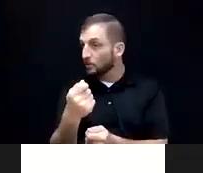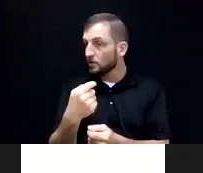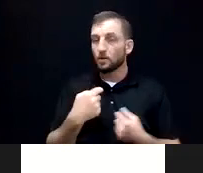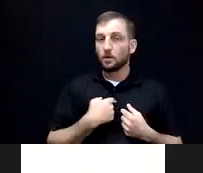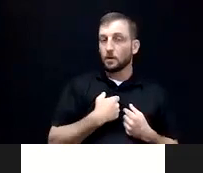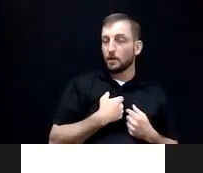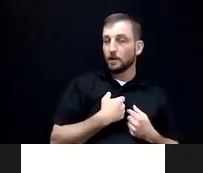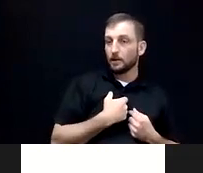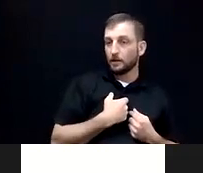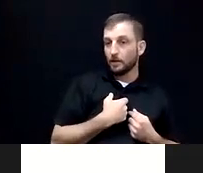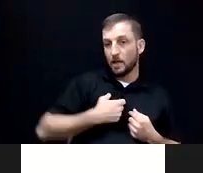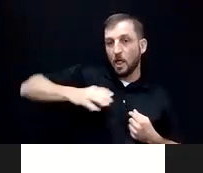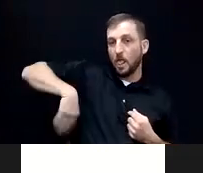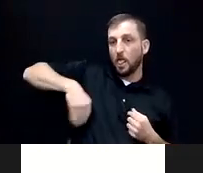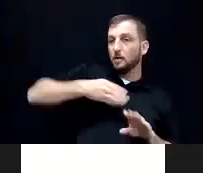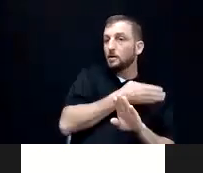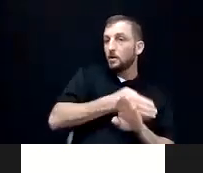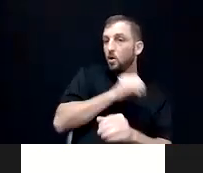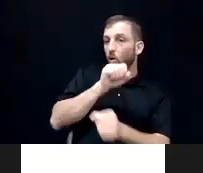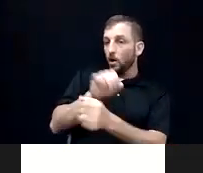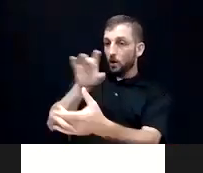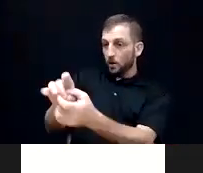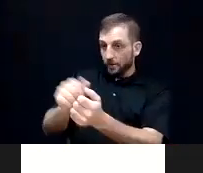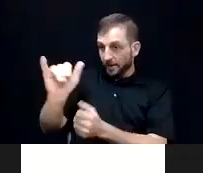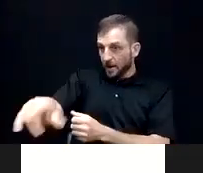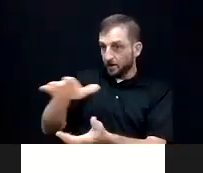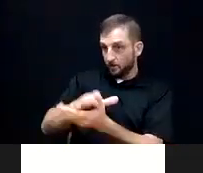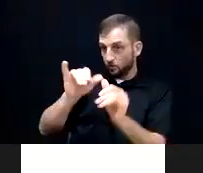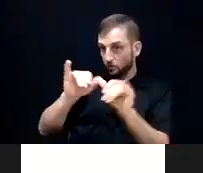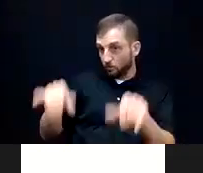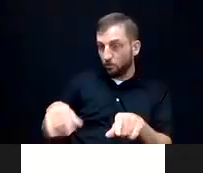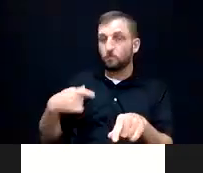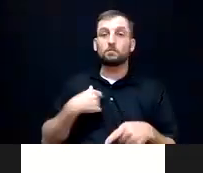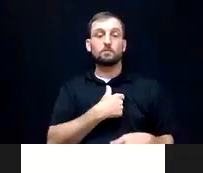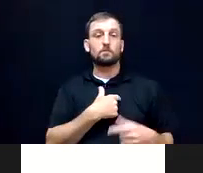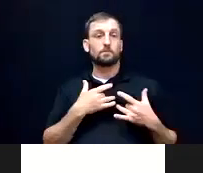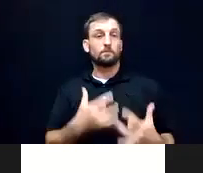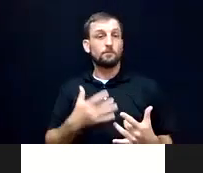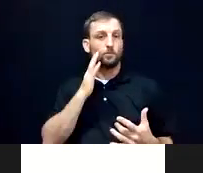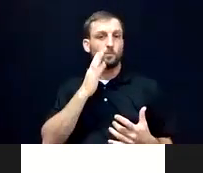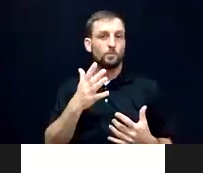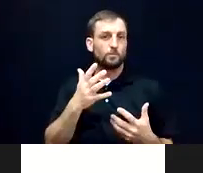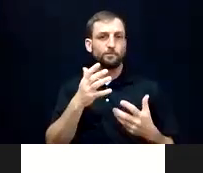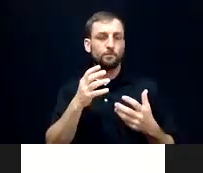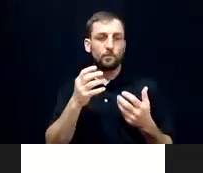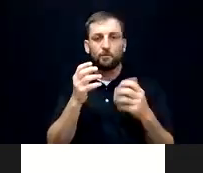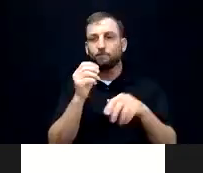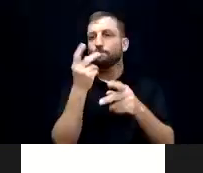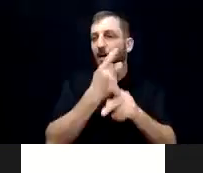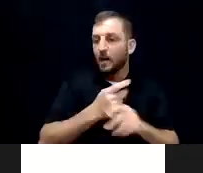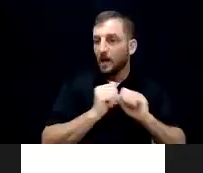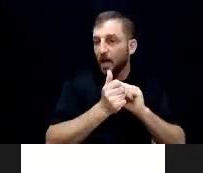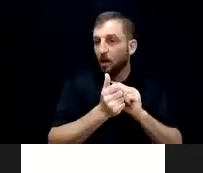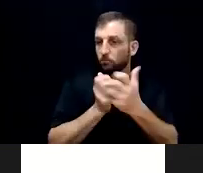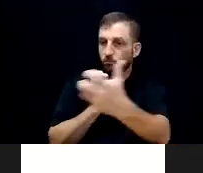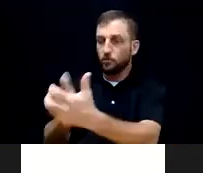the school system, then we usually coordinate to work with them. So we've worked with Orleans Parish School